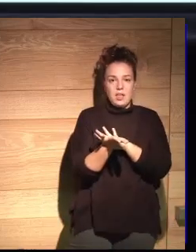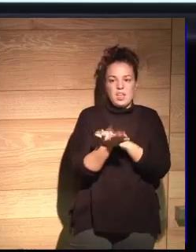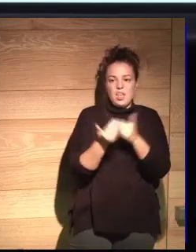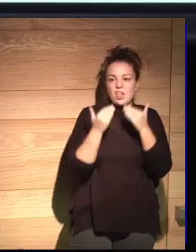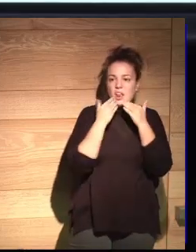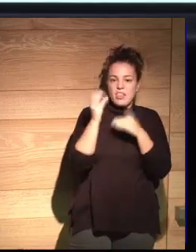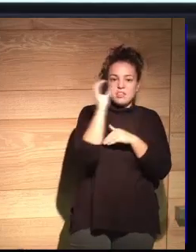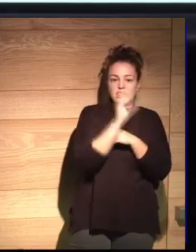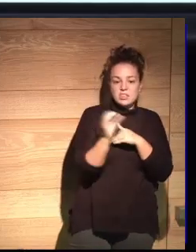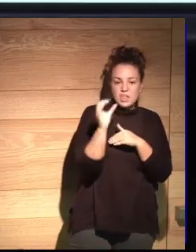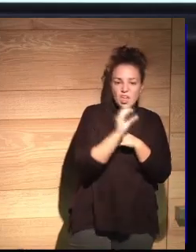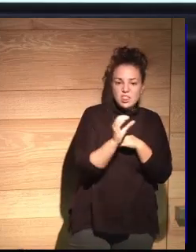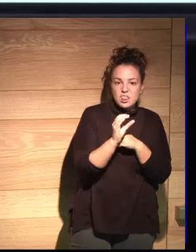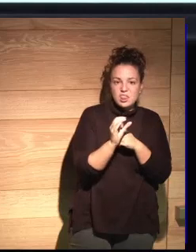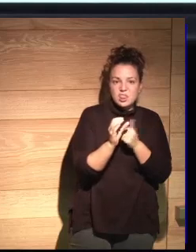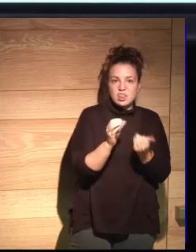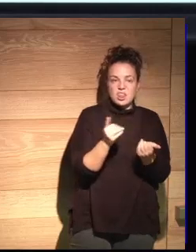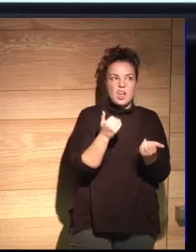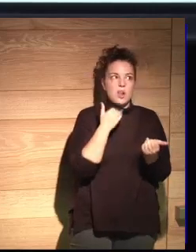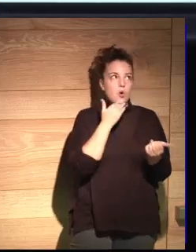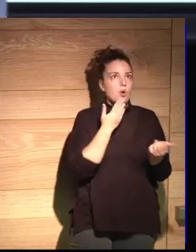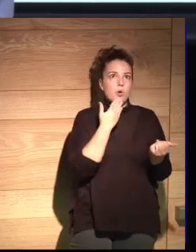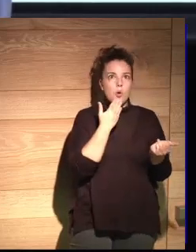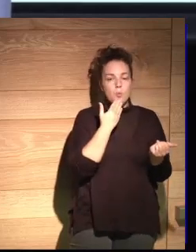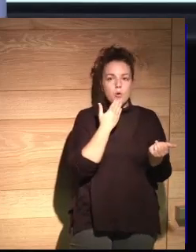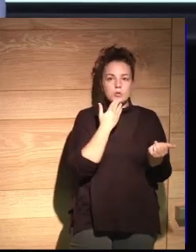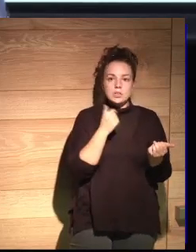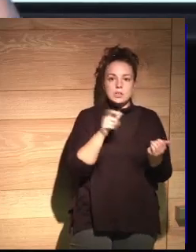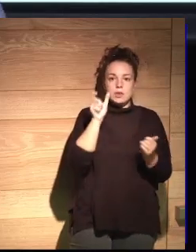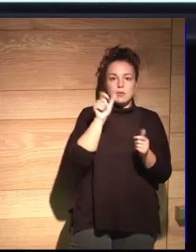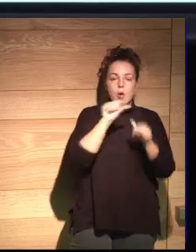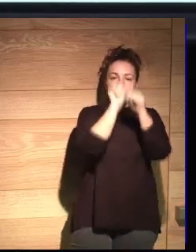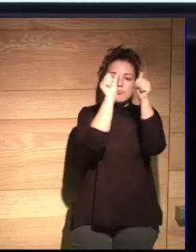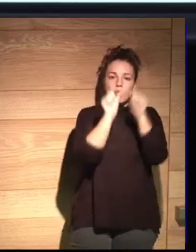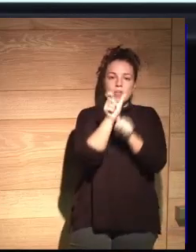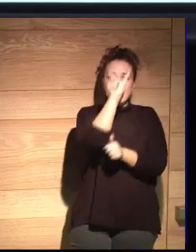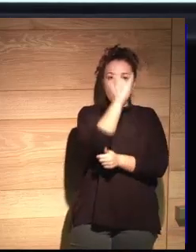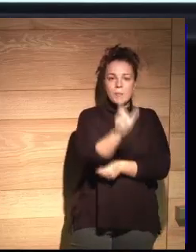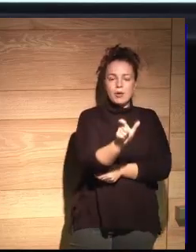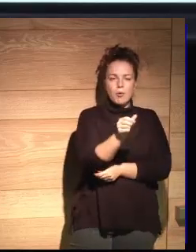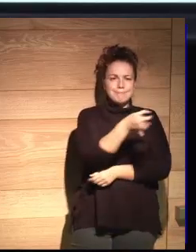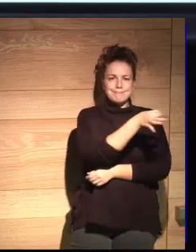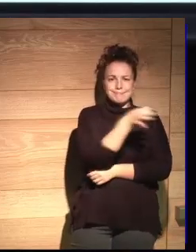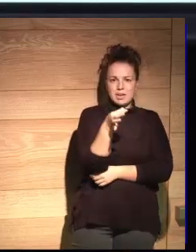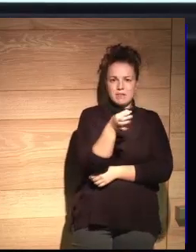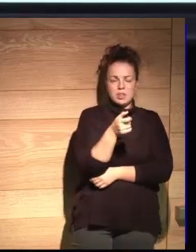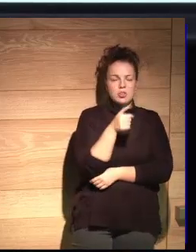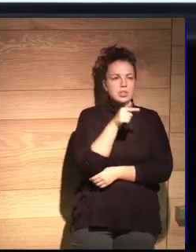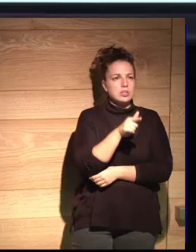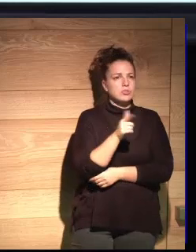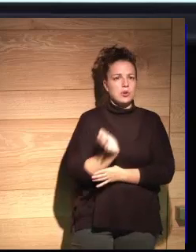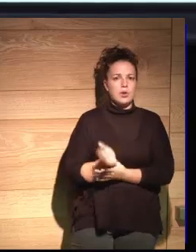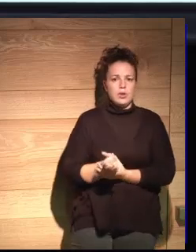creating through science something like a model of a perfect